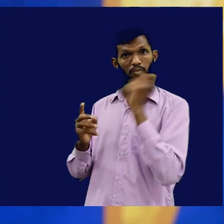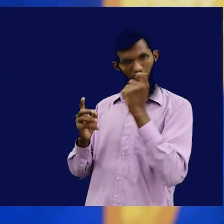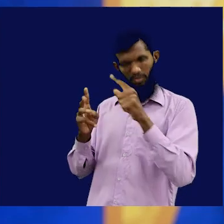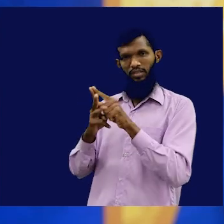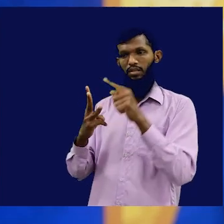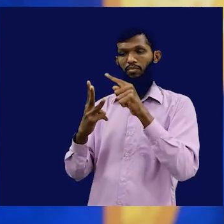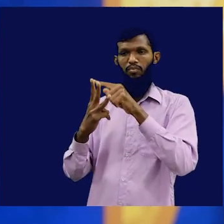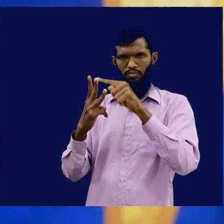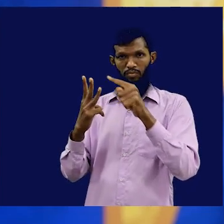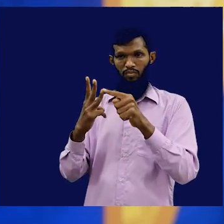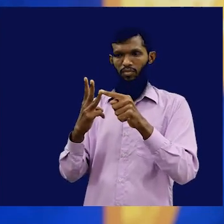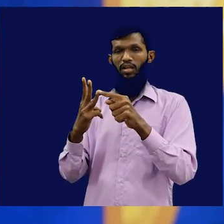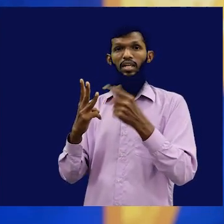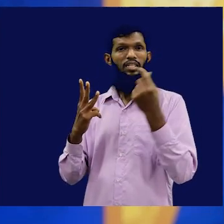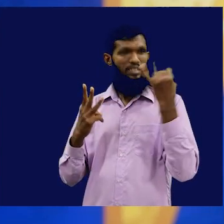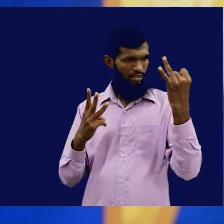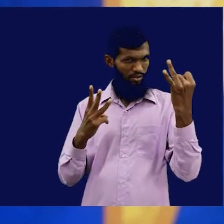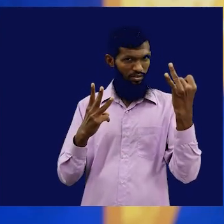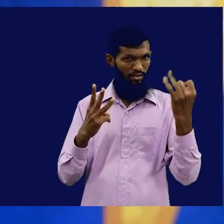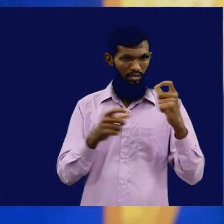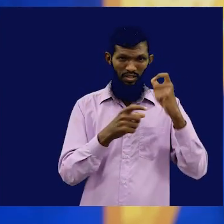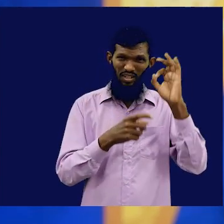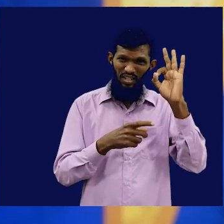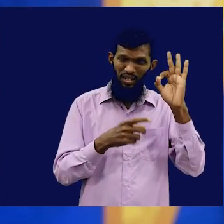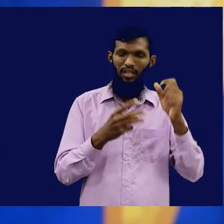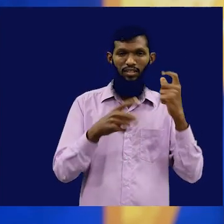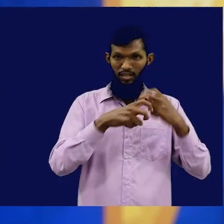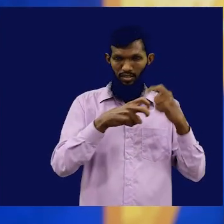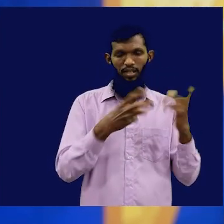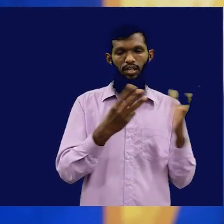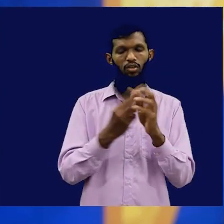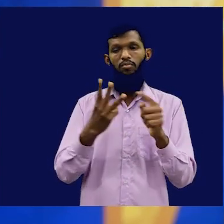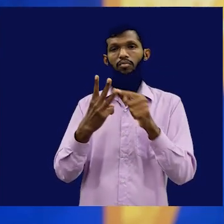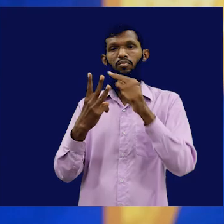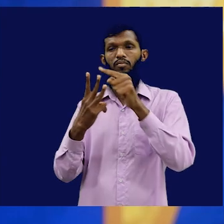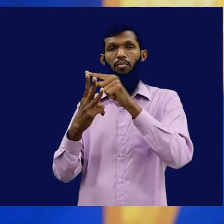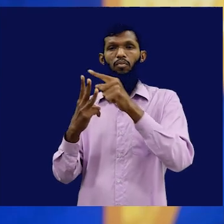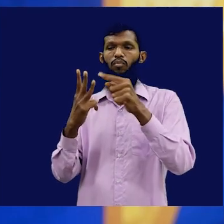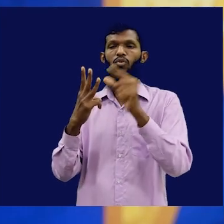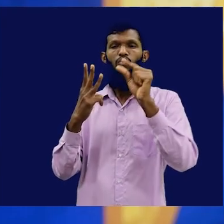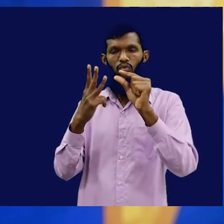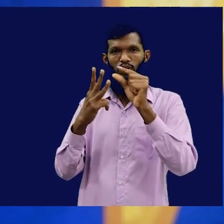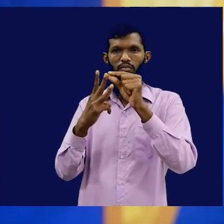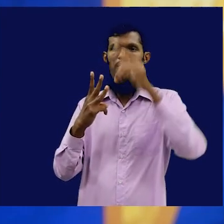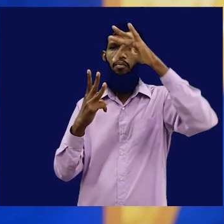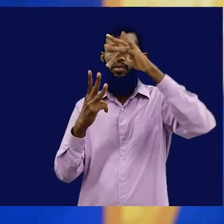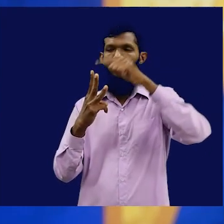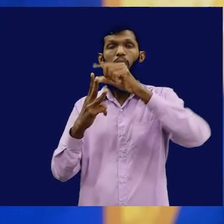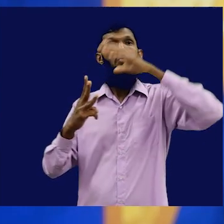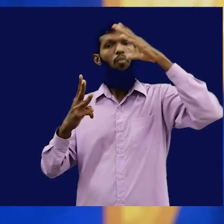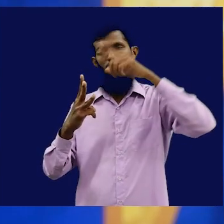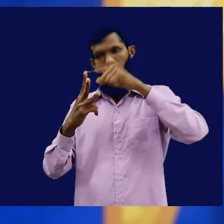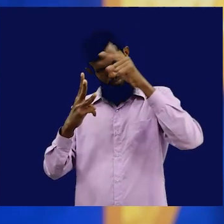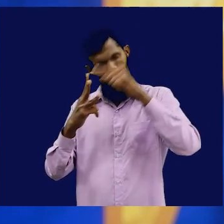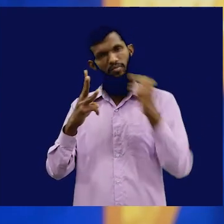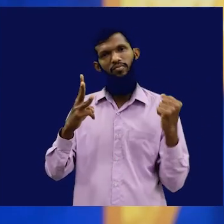Jamarat, Jamarat al-Aqaba, with 7 stones. Jamarat al-Aqaba is the last and biggest pillar of the